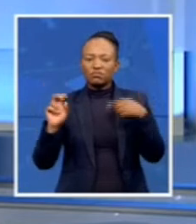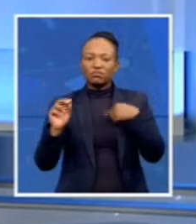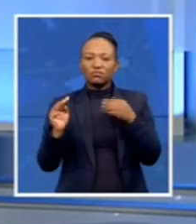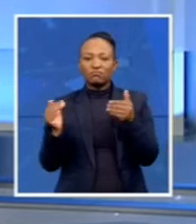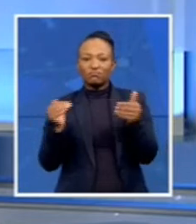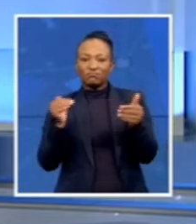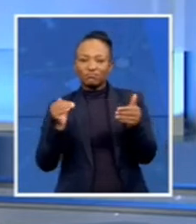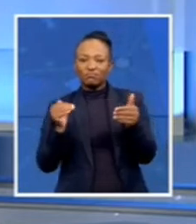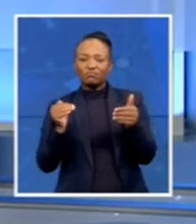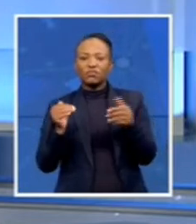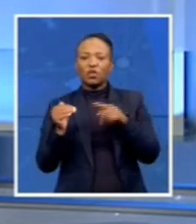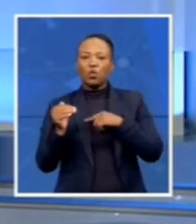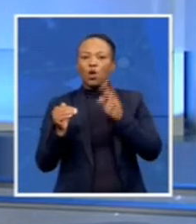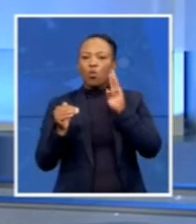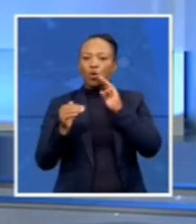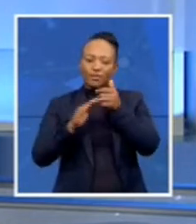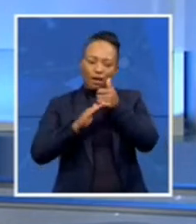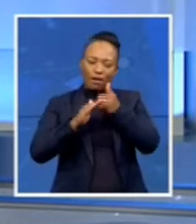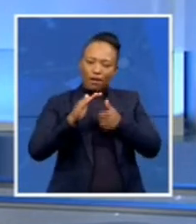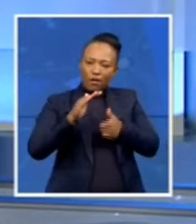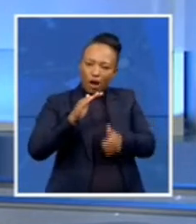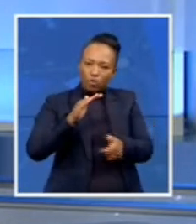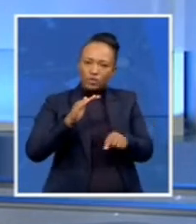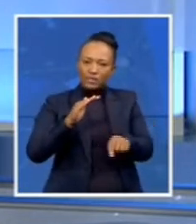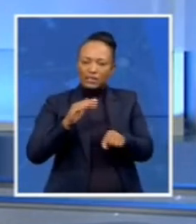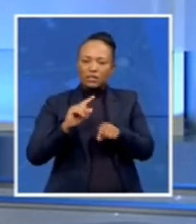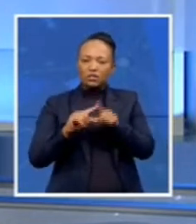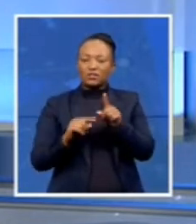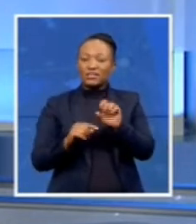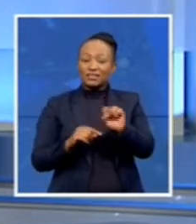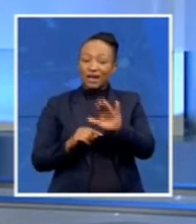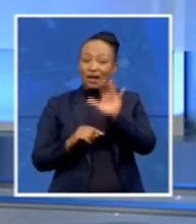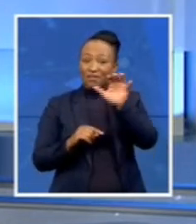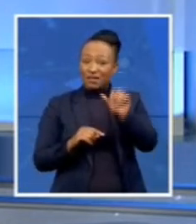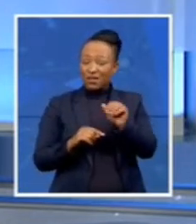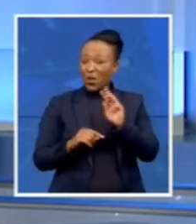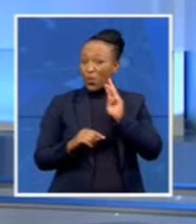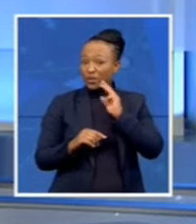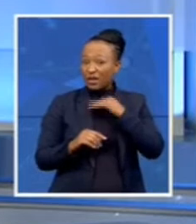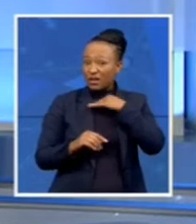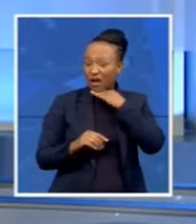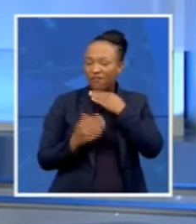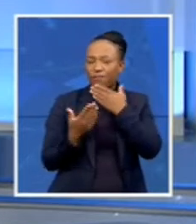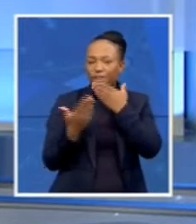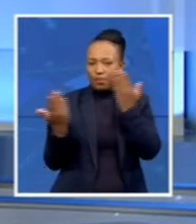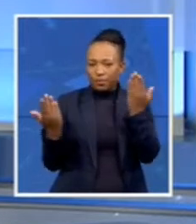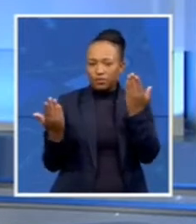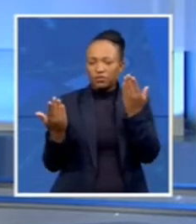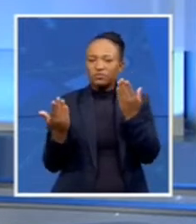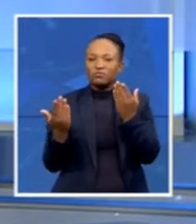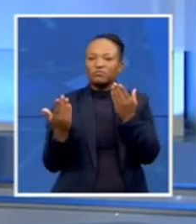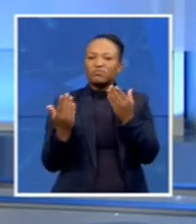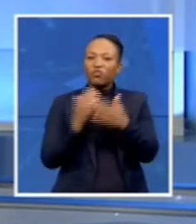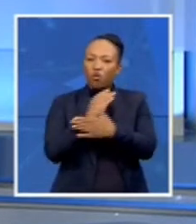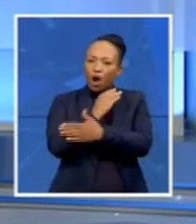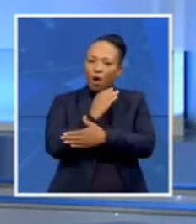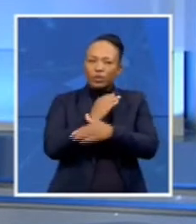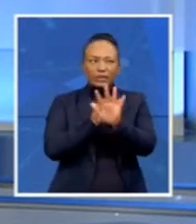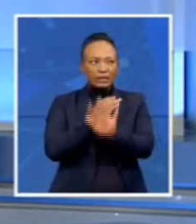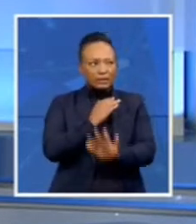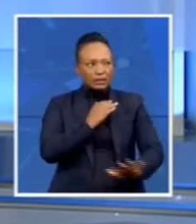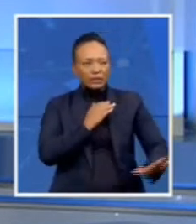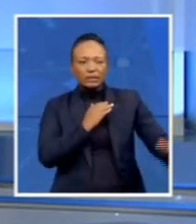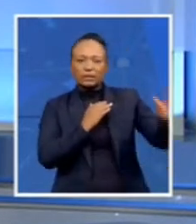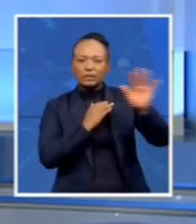reminding us that South Africa is a water-scarce country, ranking as the 30th driest country in the world, but that the country is working